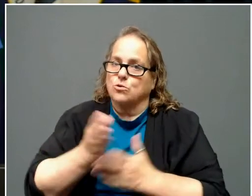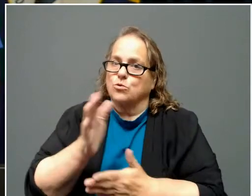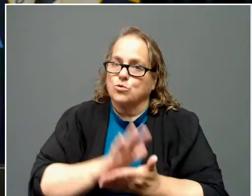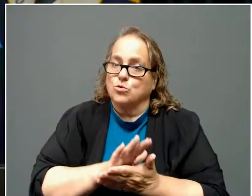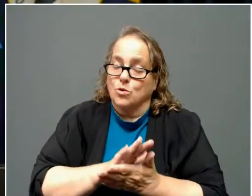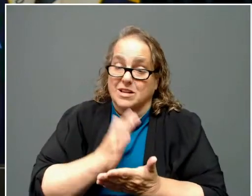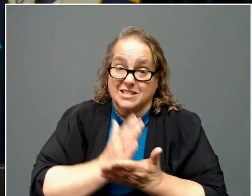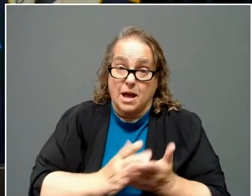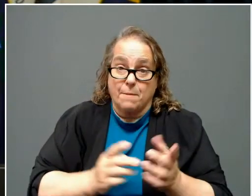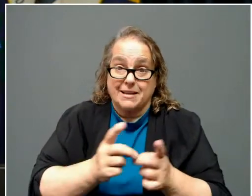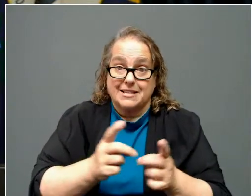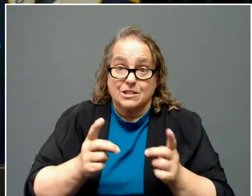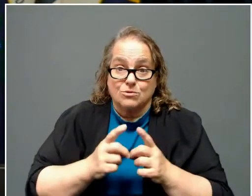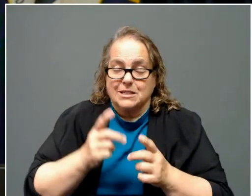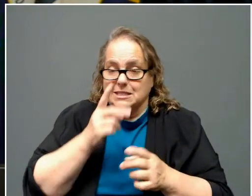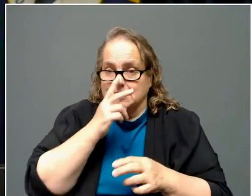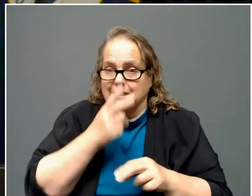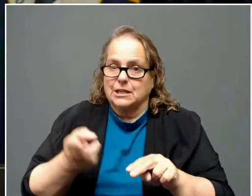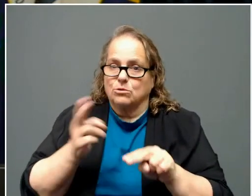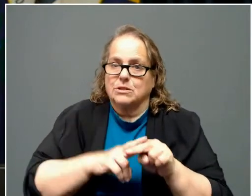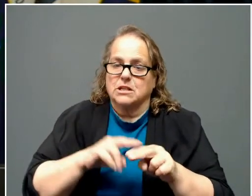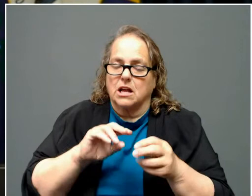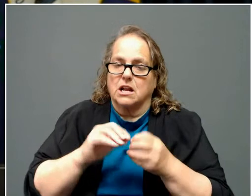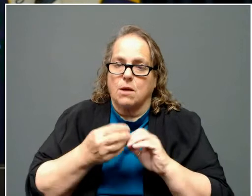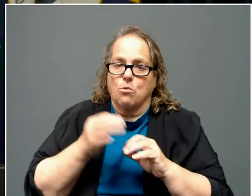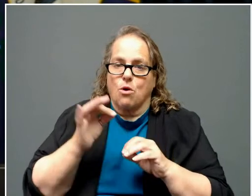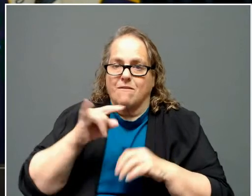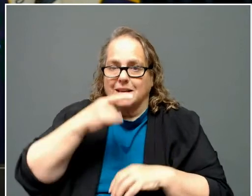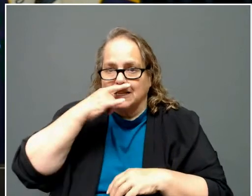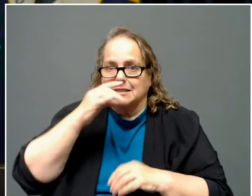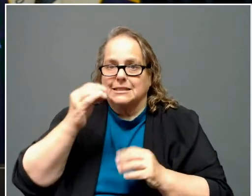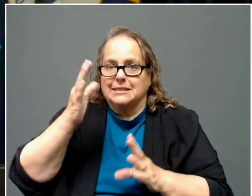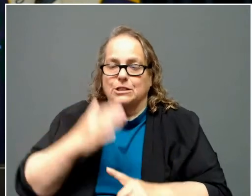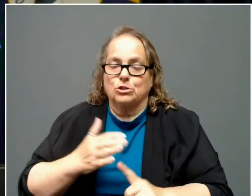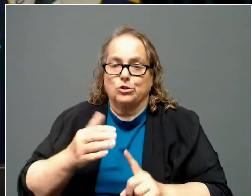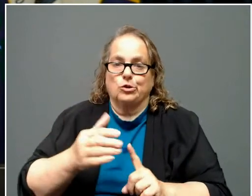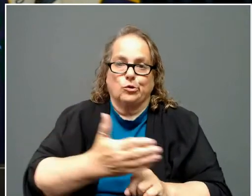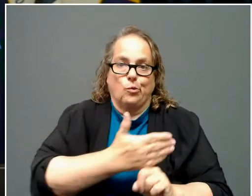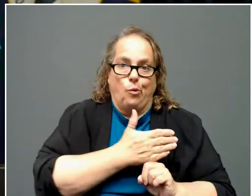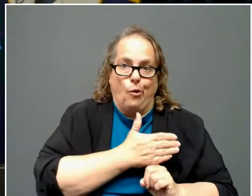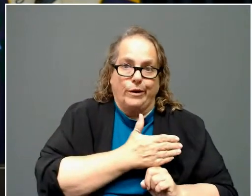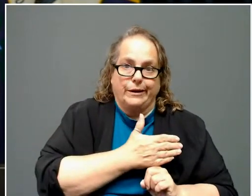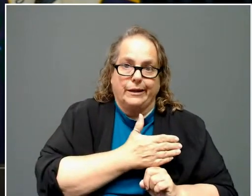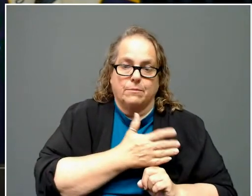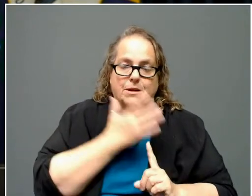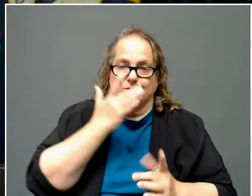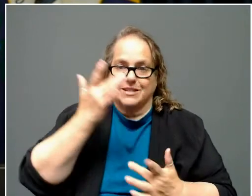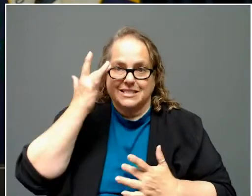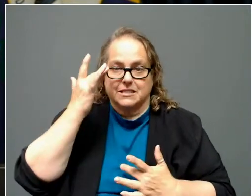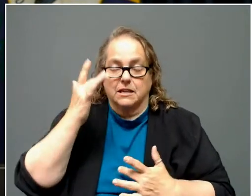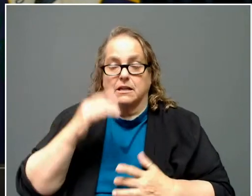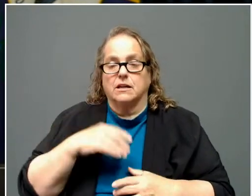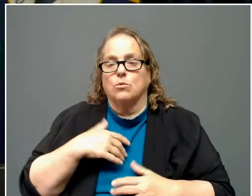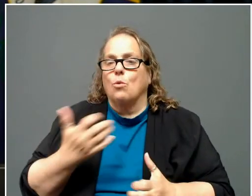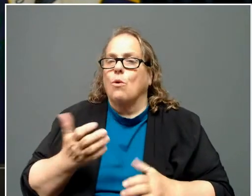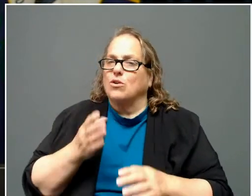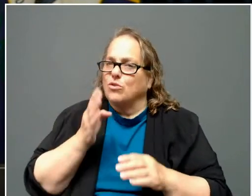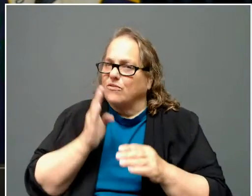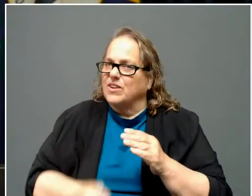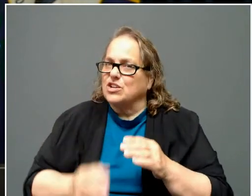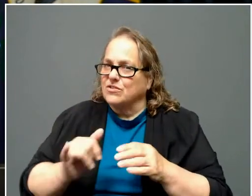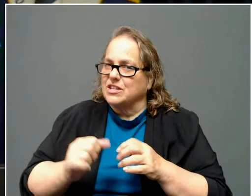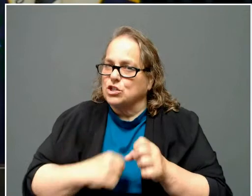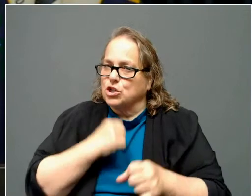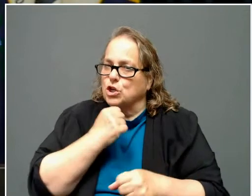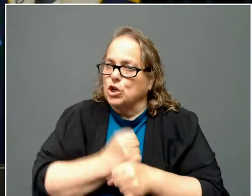number of kids and teachers quarantined. We don't want that. We want to finish this year in every district in person